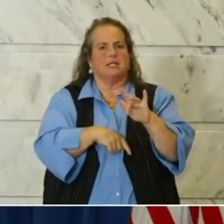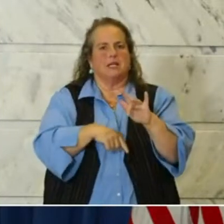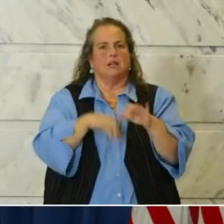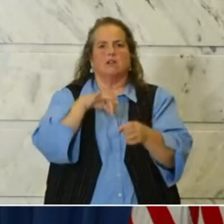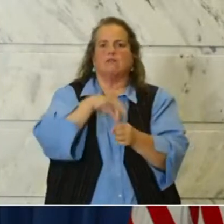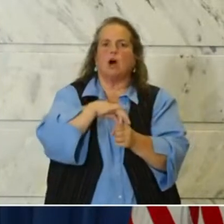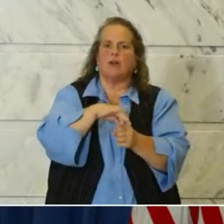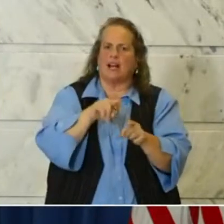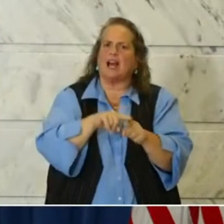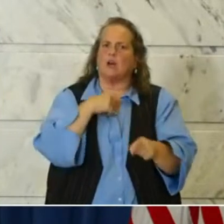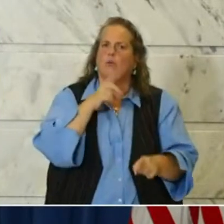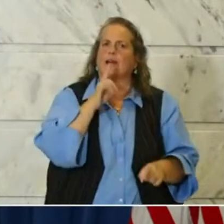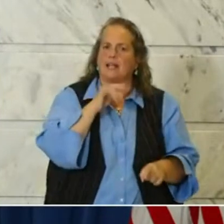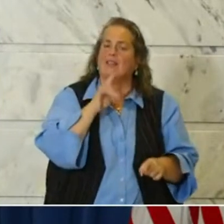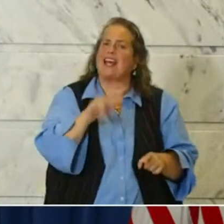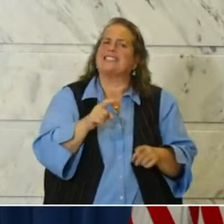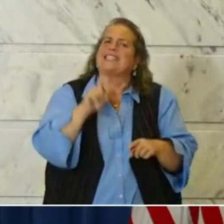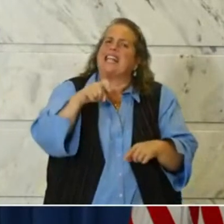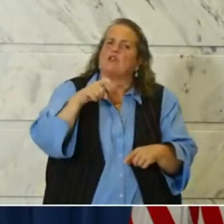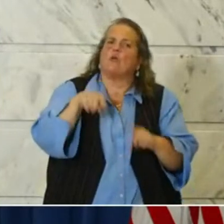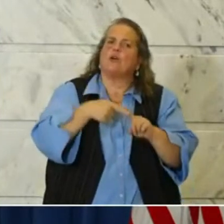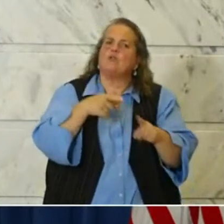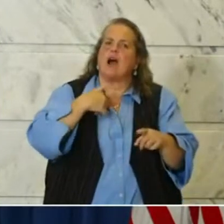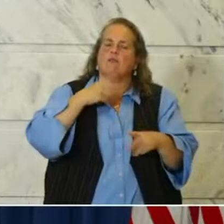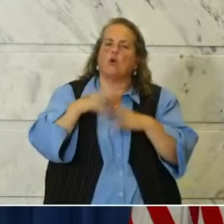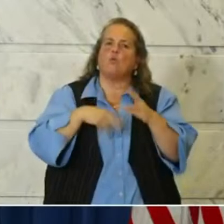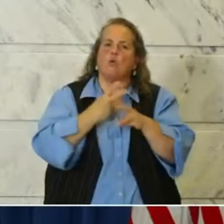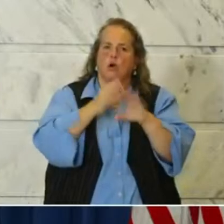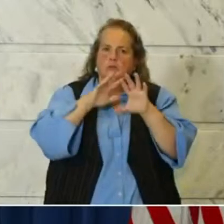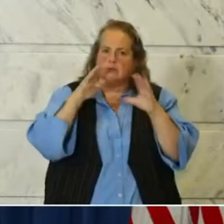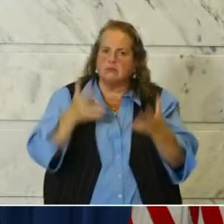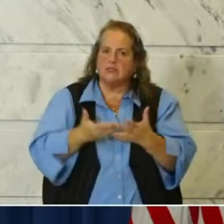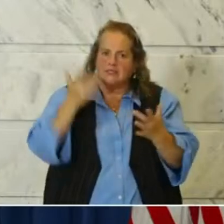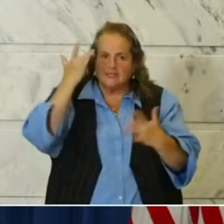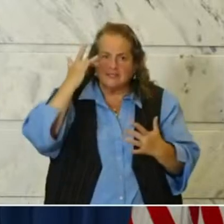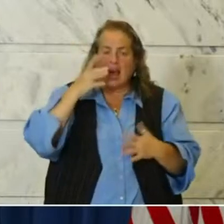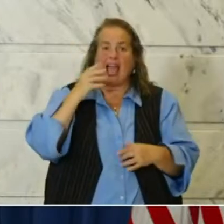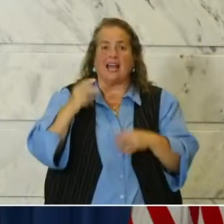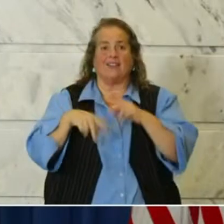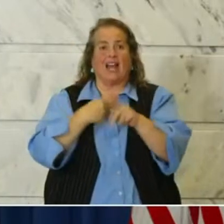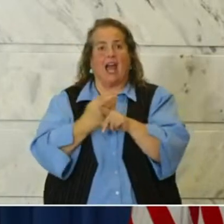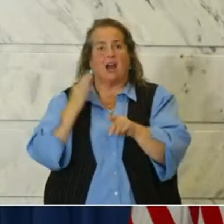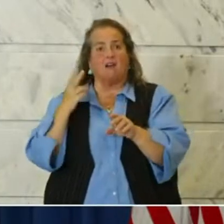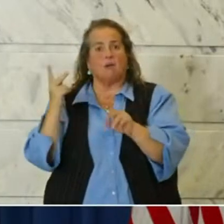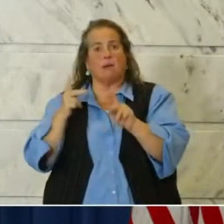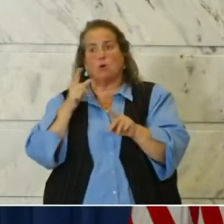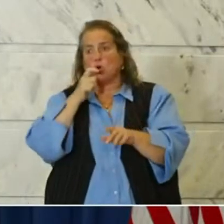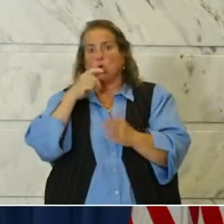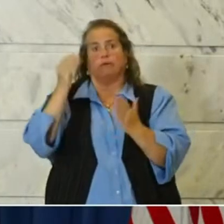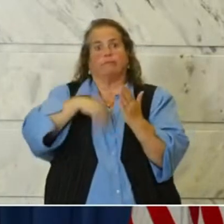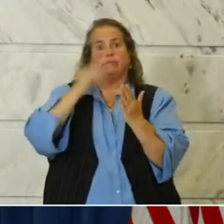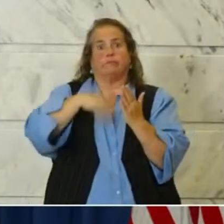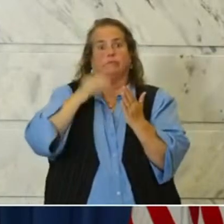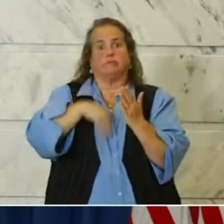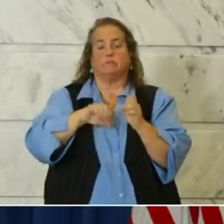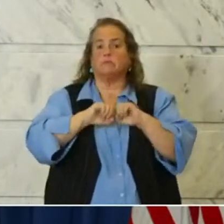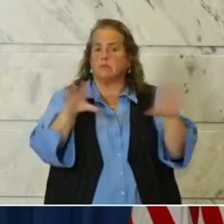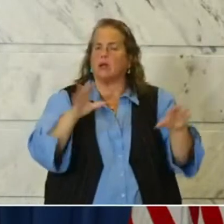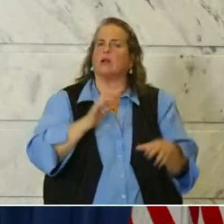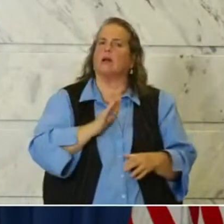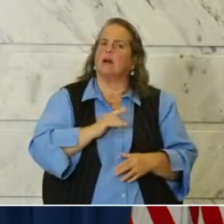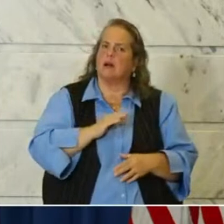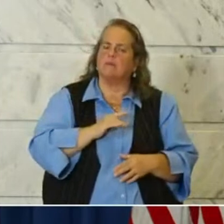there, and we see the type of participation that we had. Now, I believe that there may need to be a